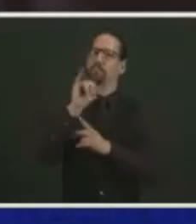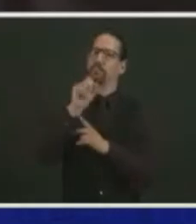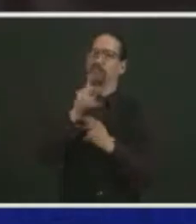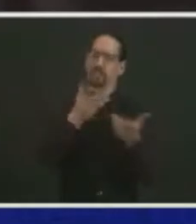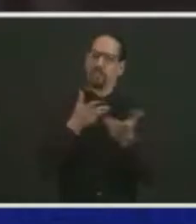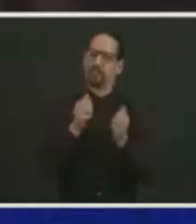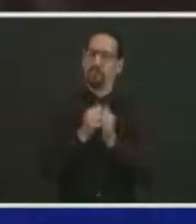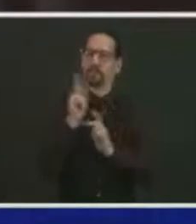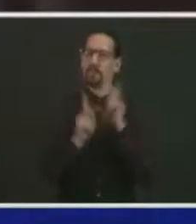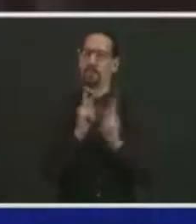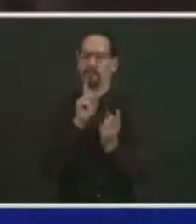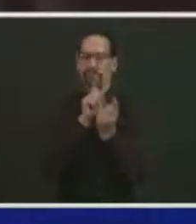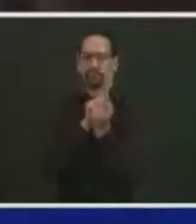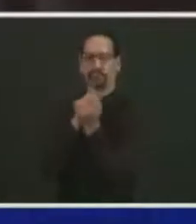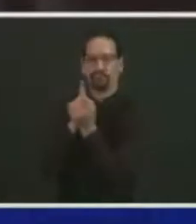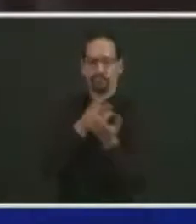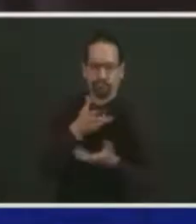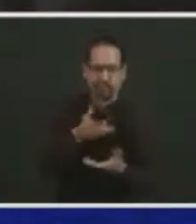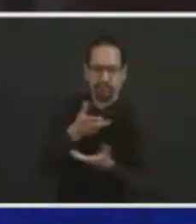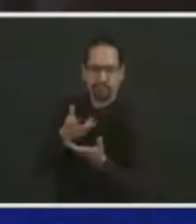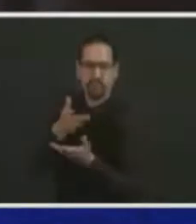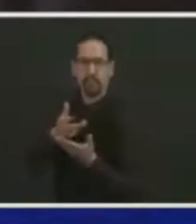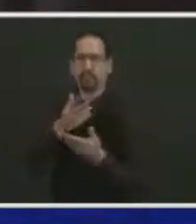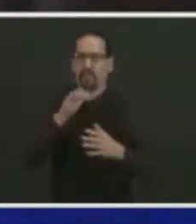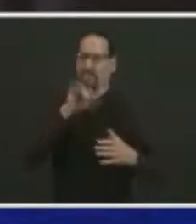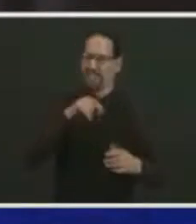of illness here in Rhode Island.